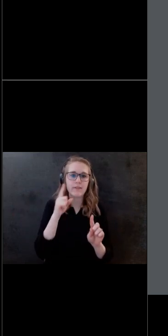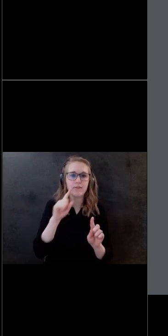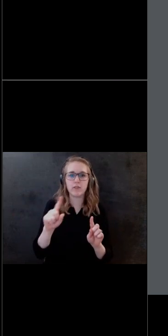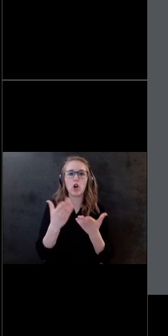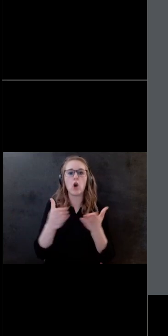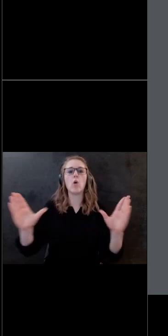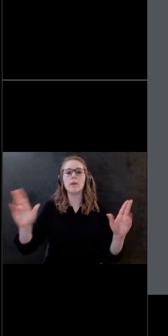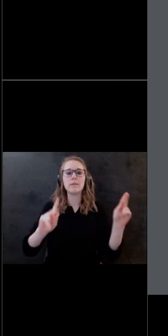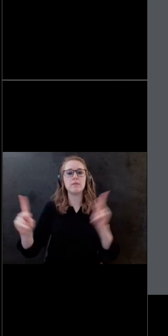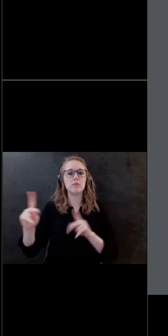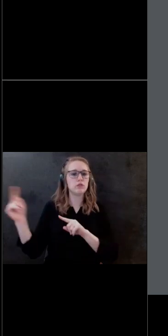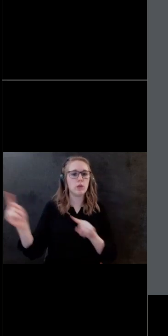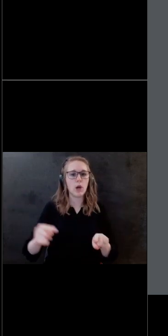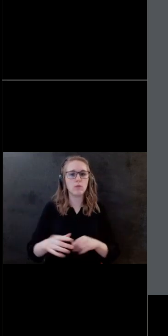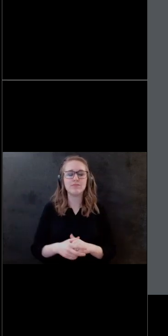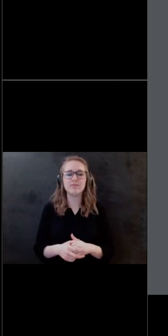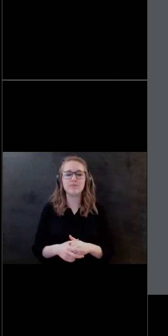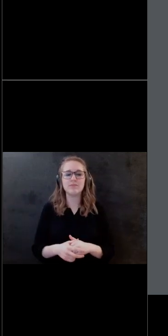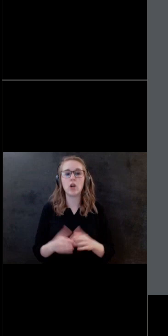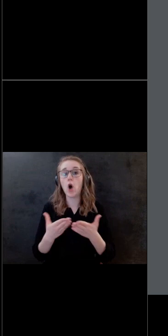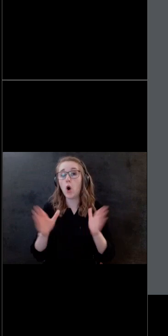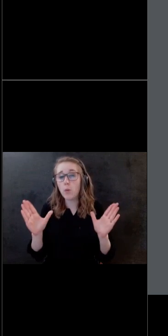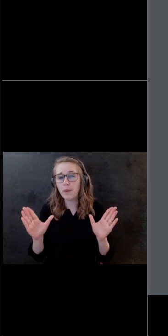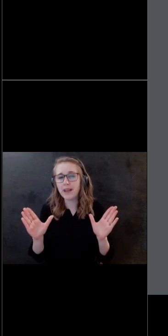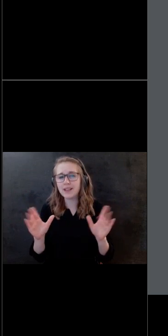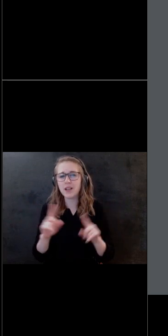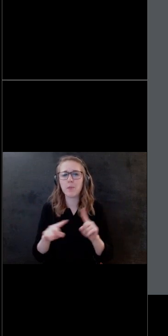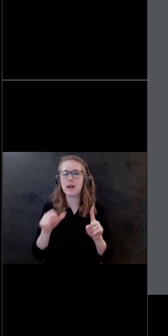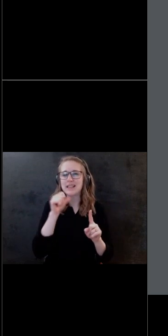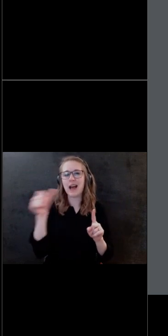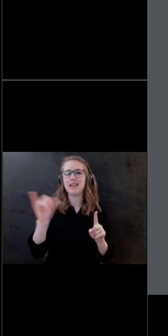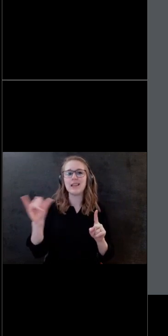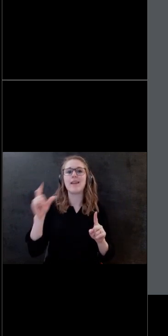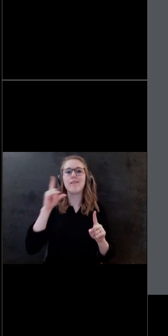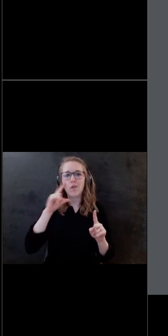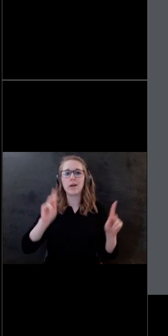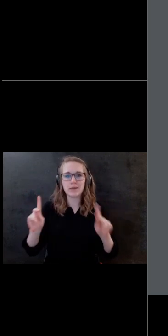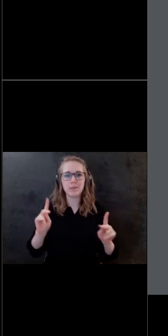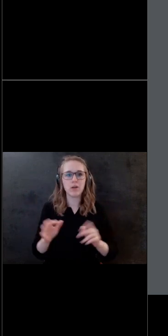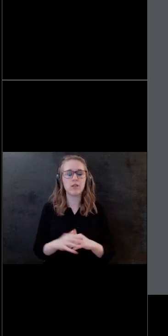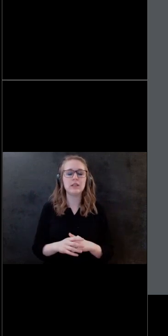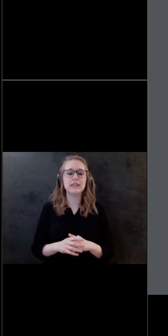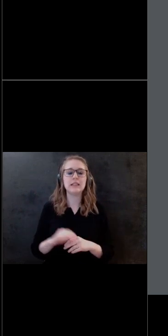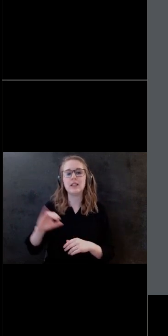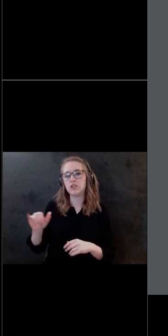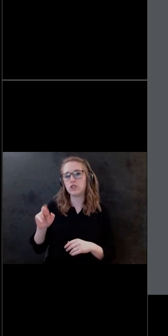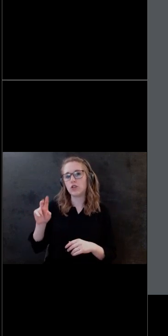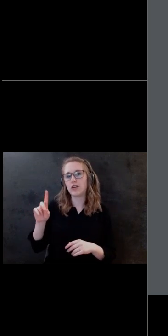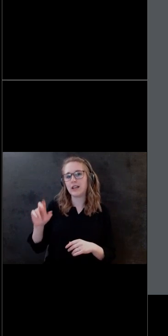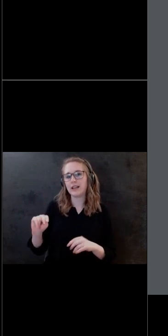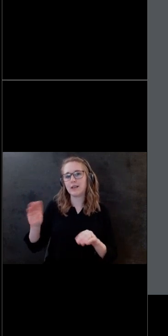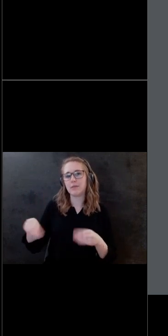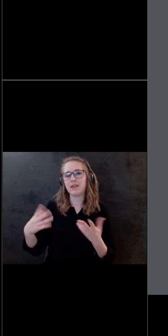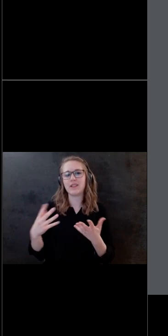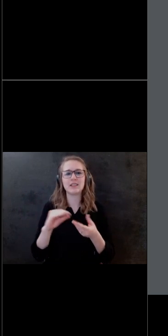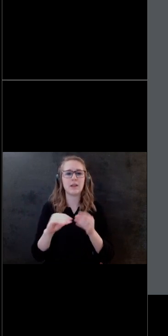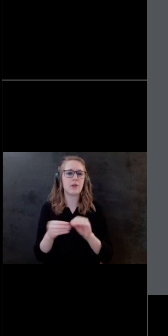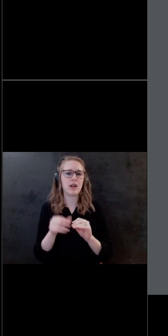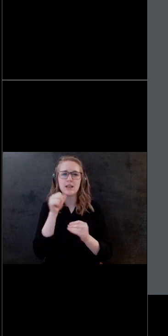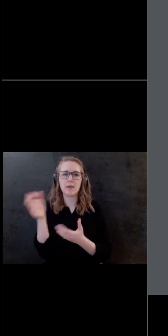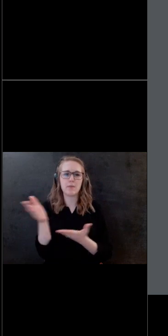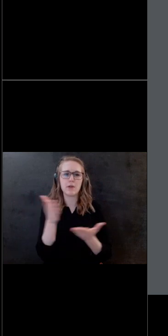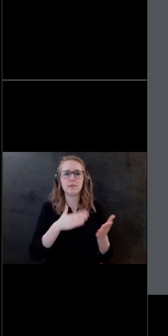to the public. Again, open, but not open to the public. And it was only, and Jordan may be able to give you the exact number. I didn't bring my plan with